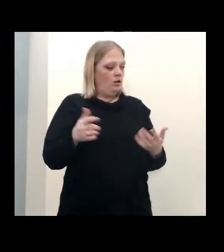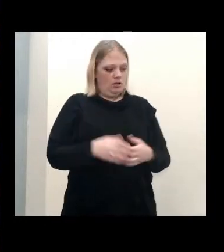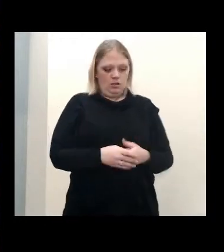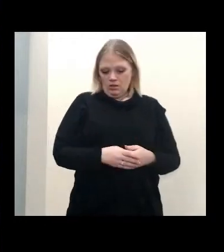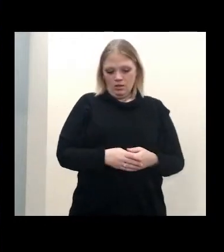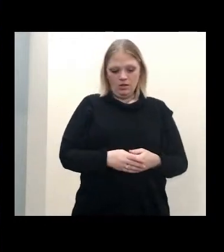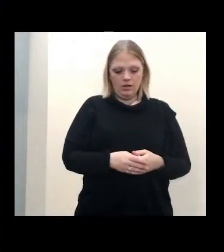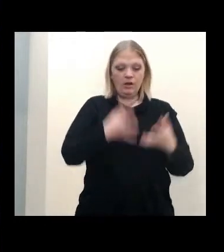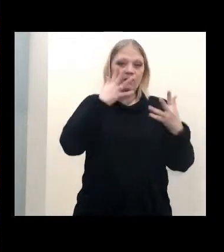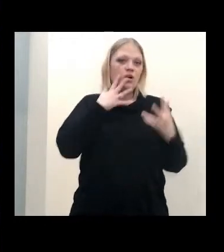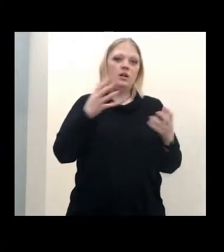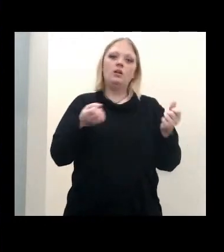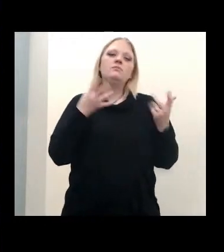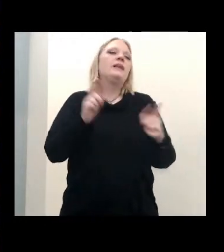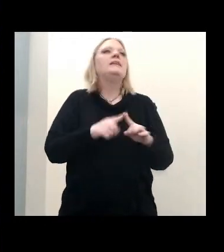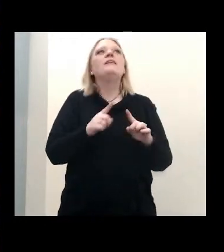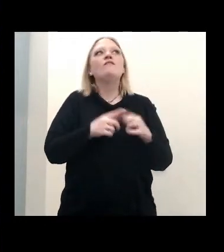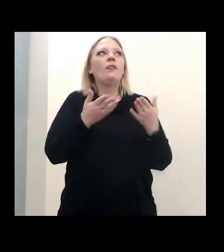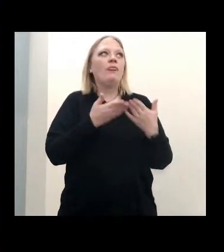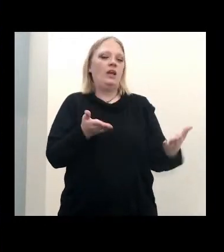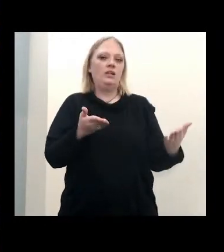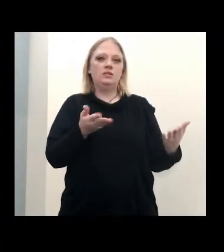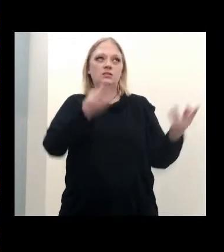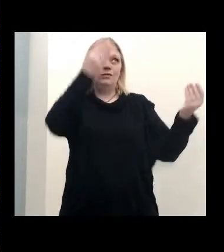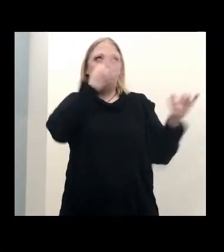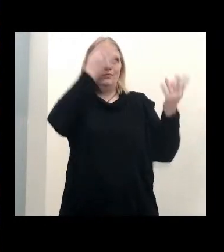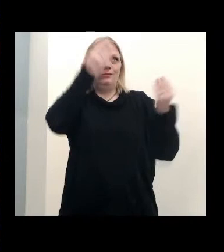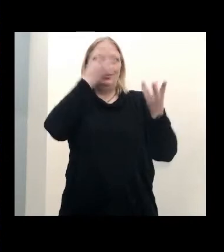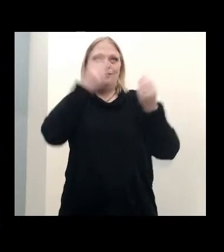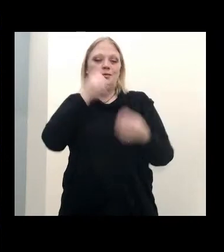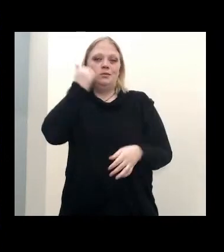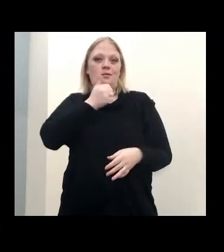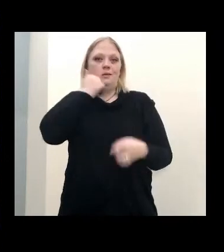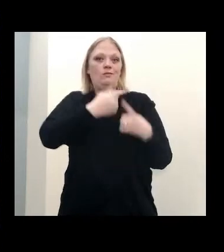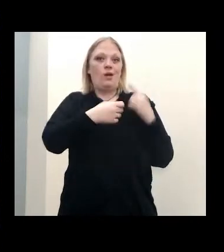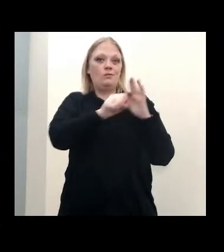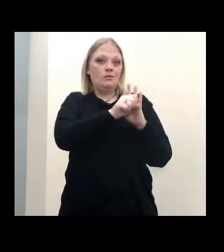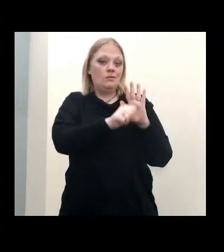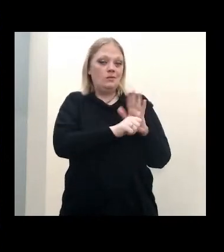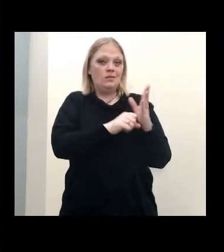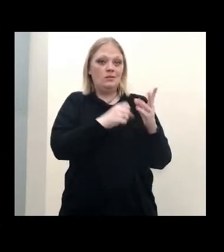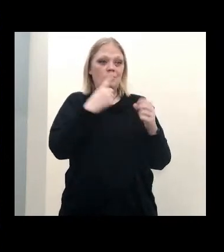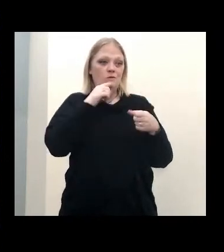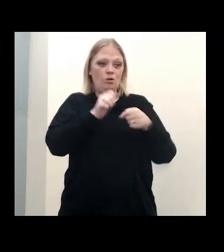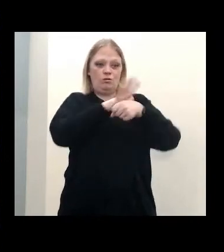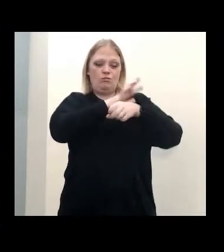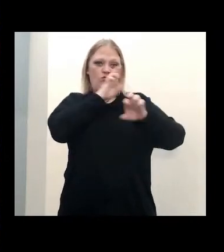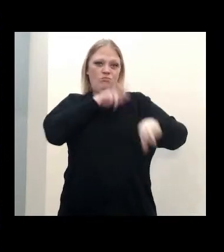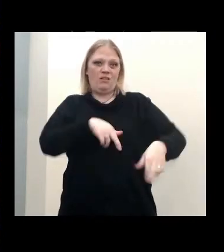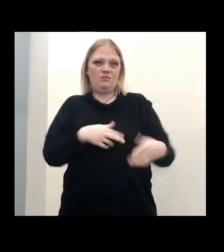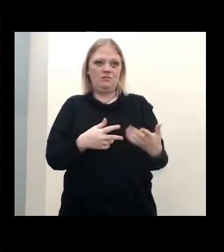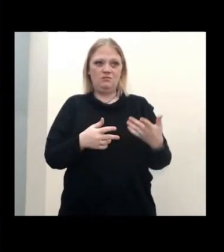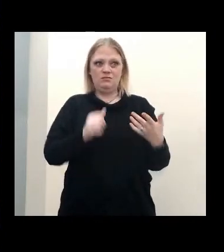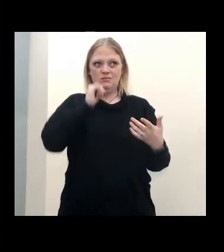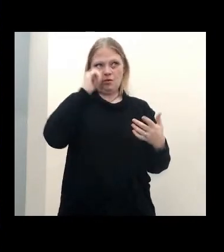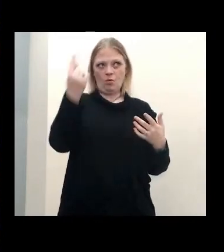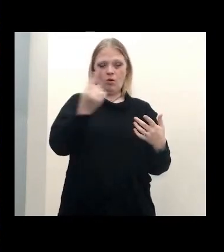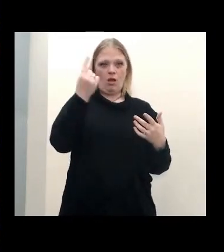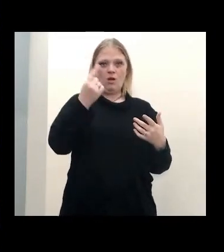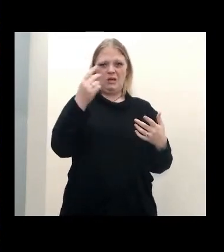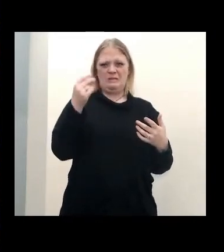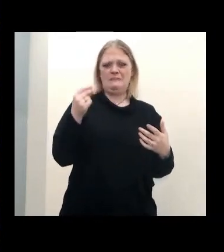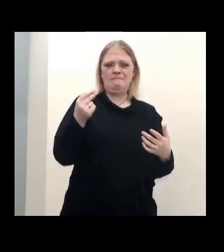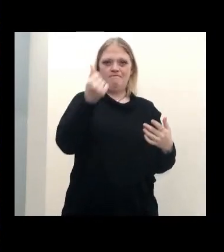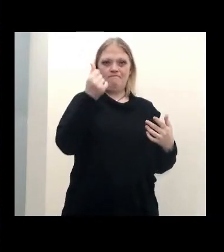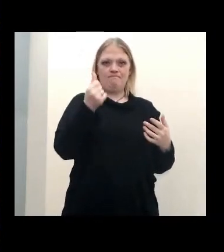unfortunately lots of different things that we receive information on daily from the state with regards to the COVID-19 response that we don't always get the immediate